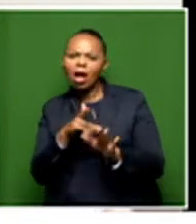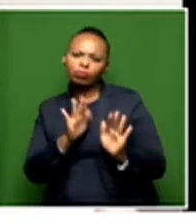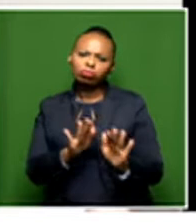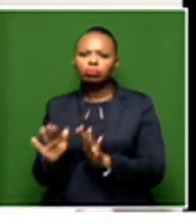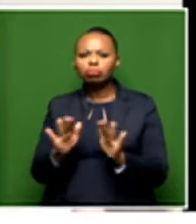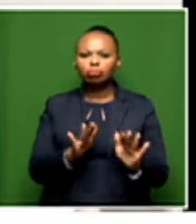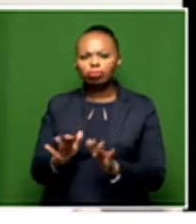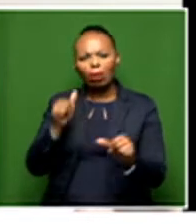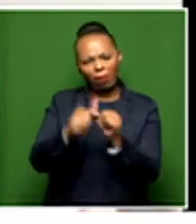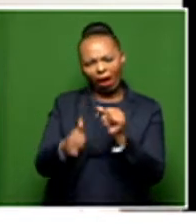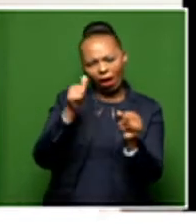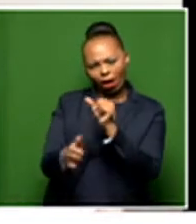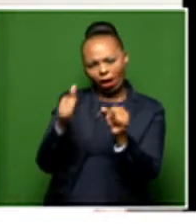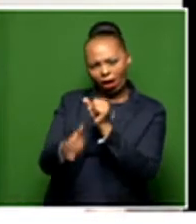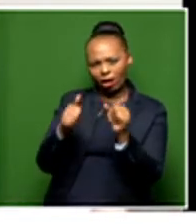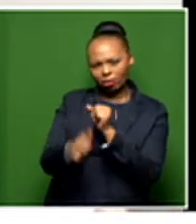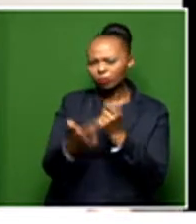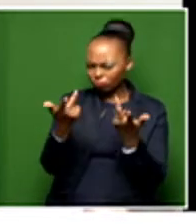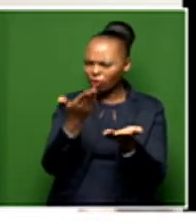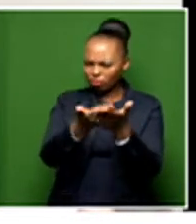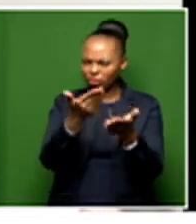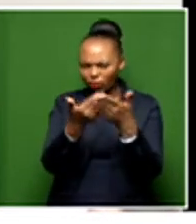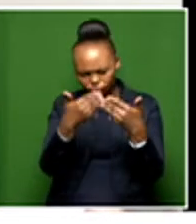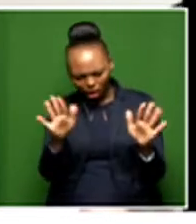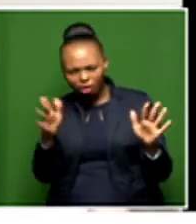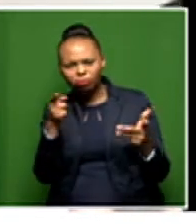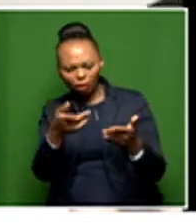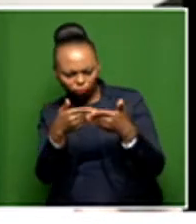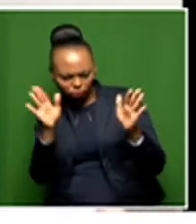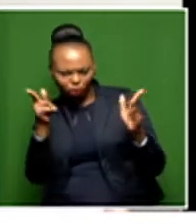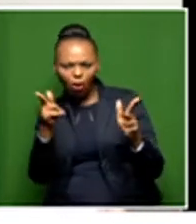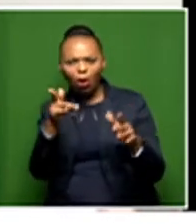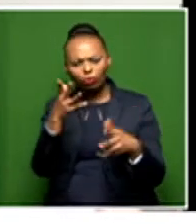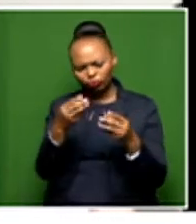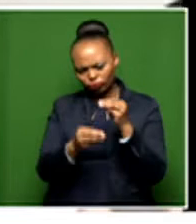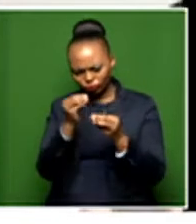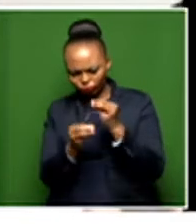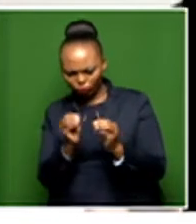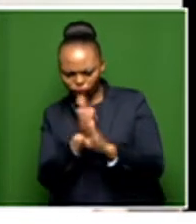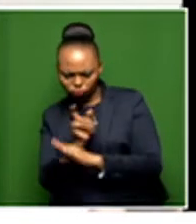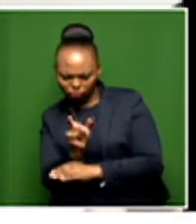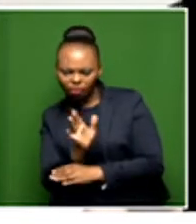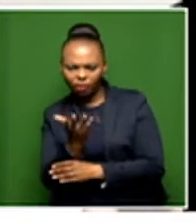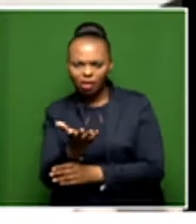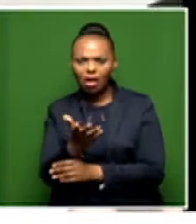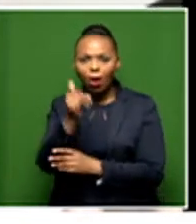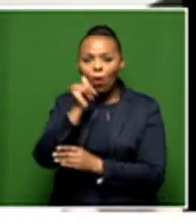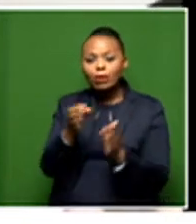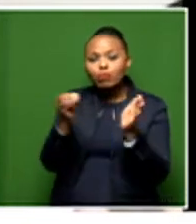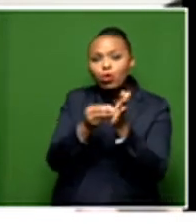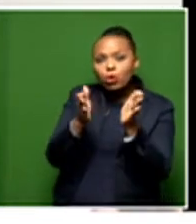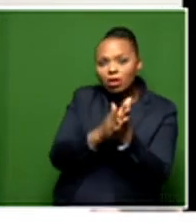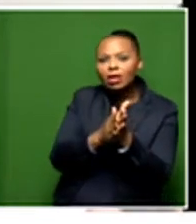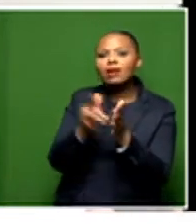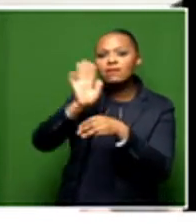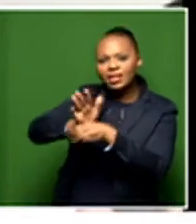people to log on, and you can create your own library, you book in advance. What I should say is that once you book a film, you have 5 days